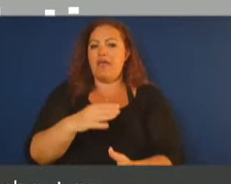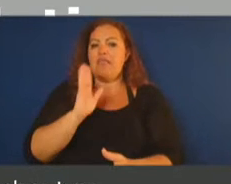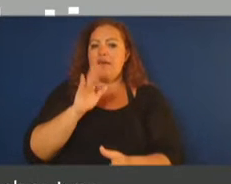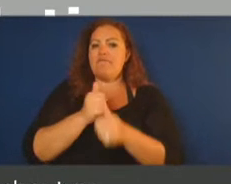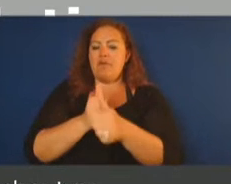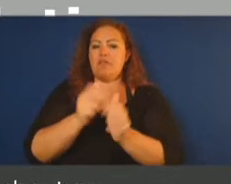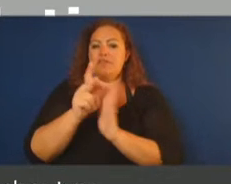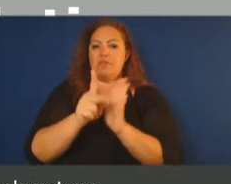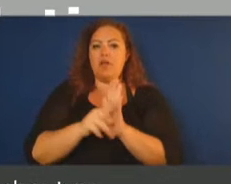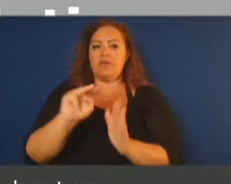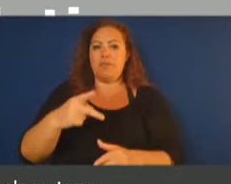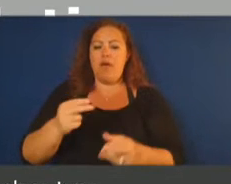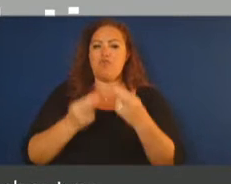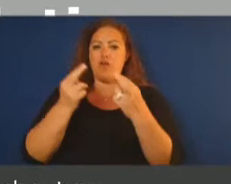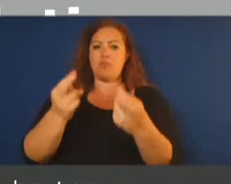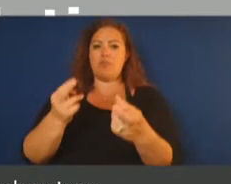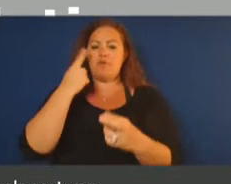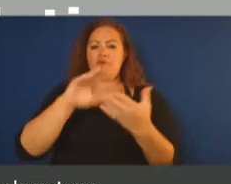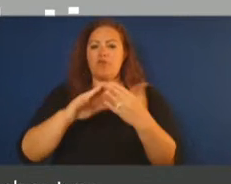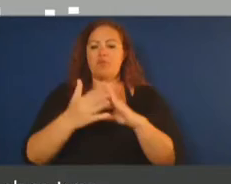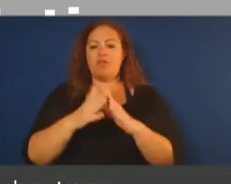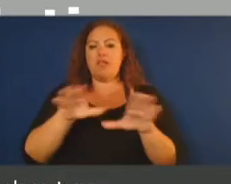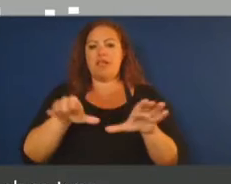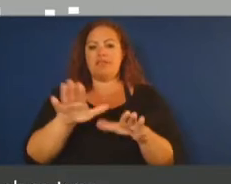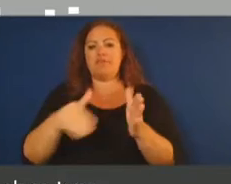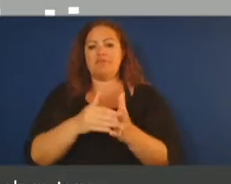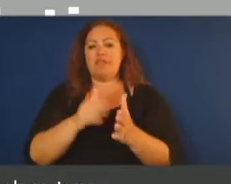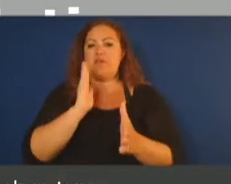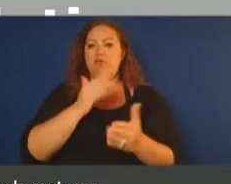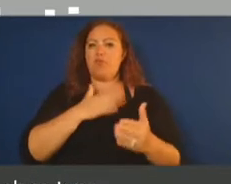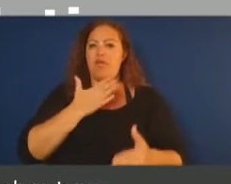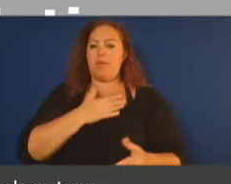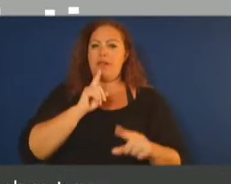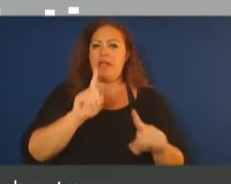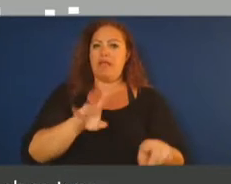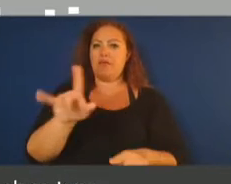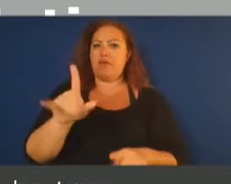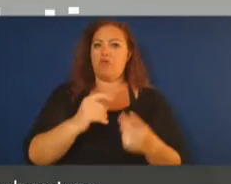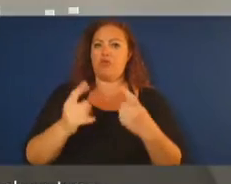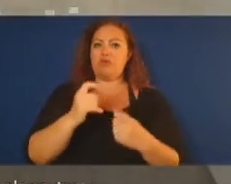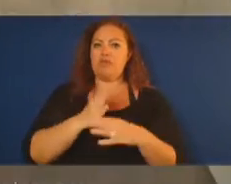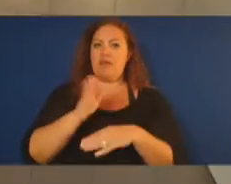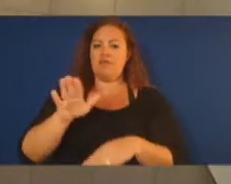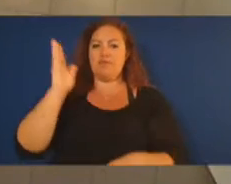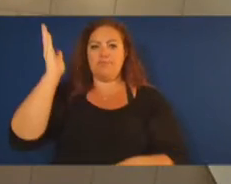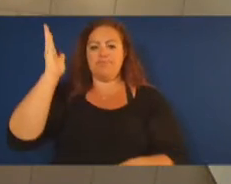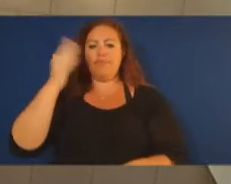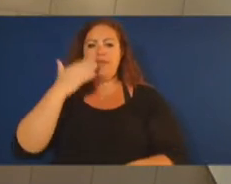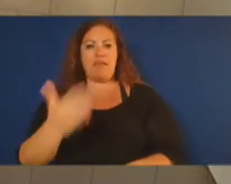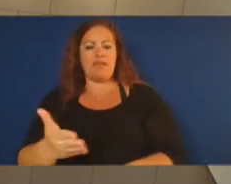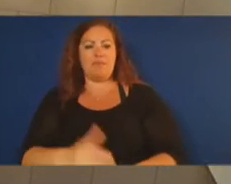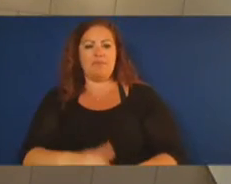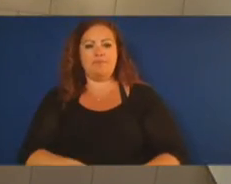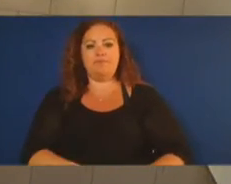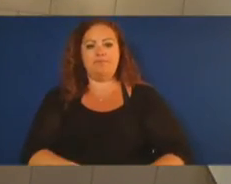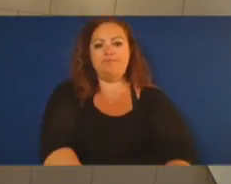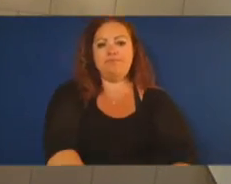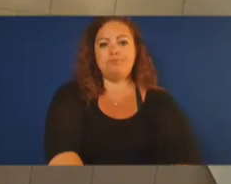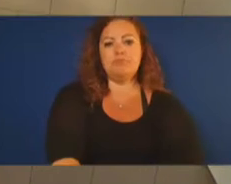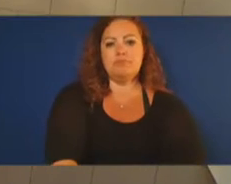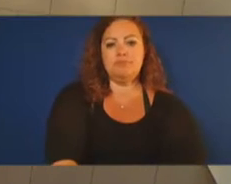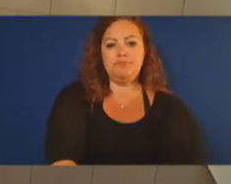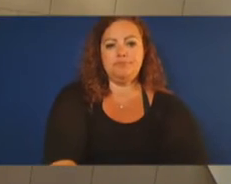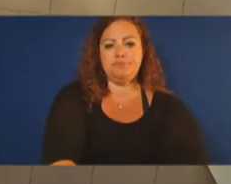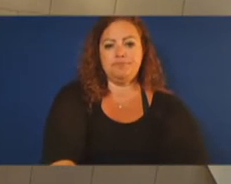recommendation for Community Activity Center we'll be happy to take any questions following petitioner's presentation thank you thank you very much Mr carmichel you have H